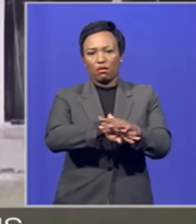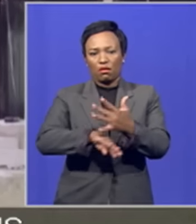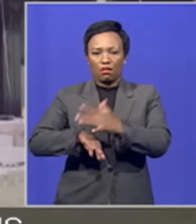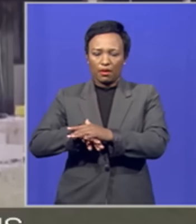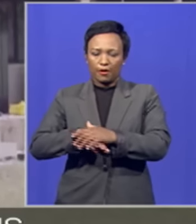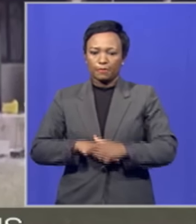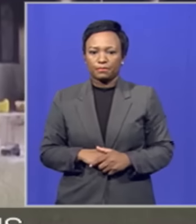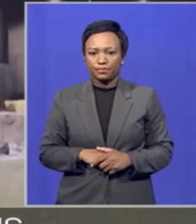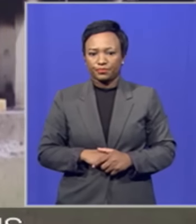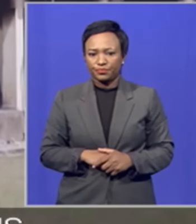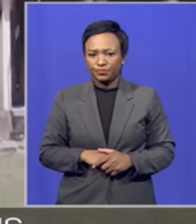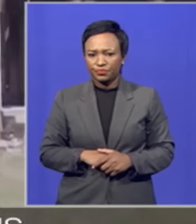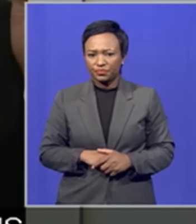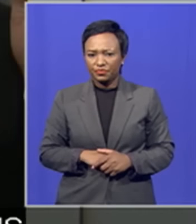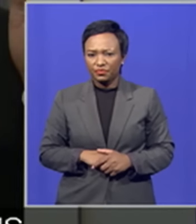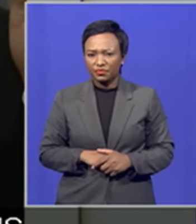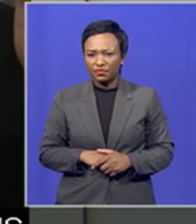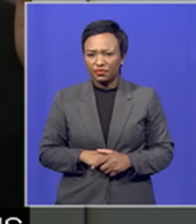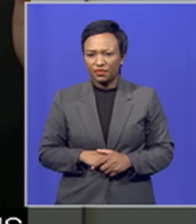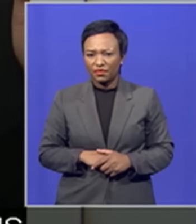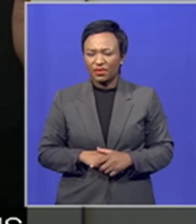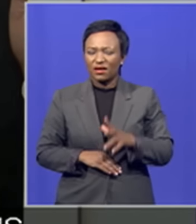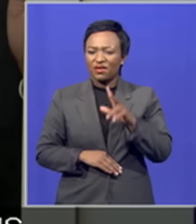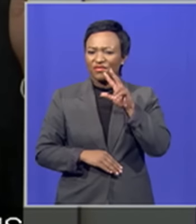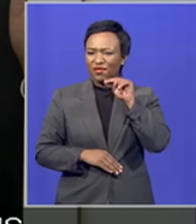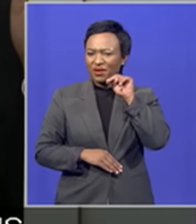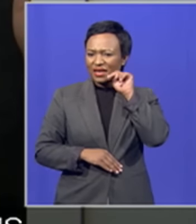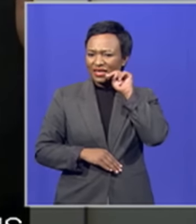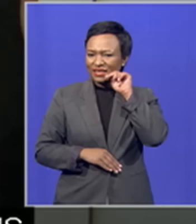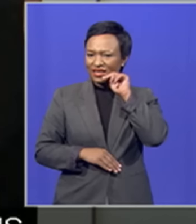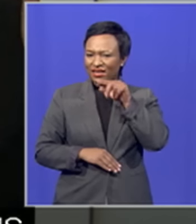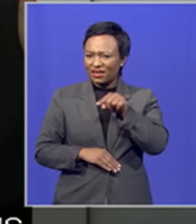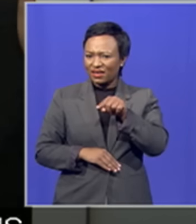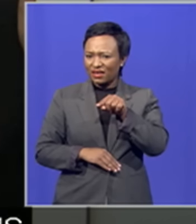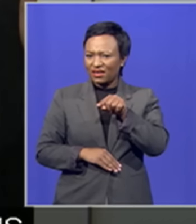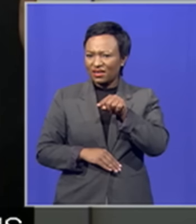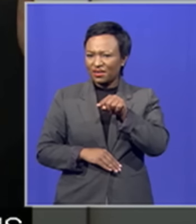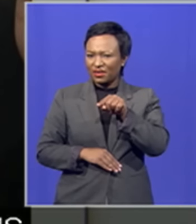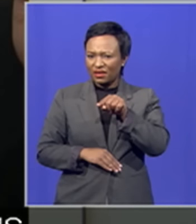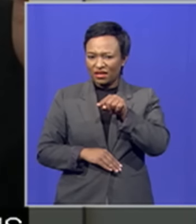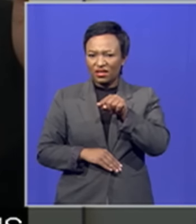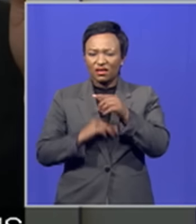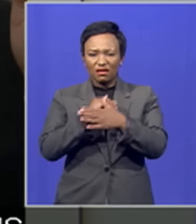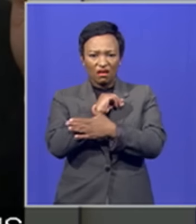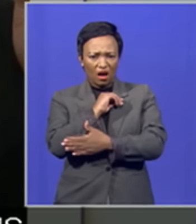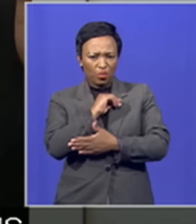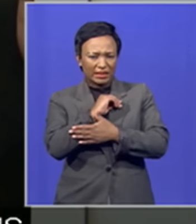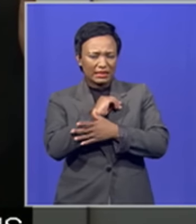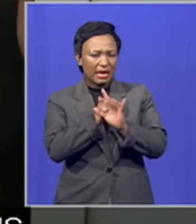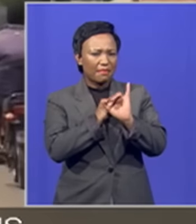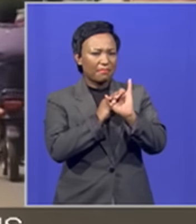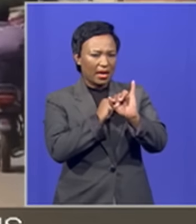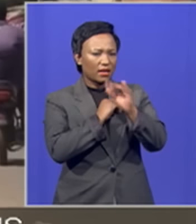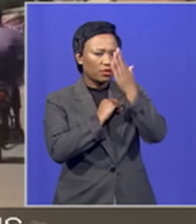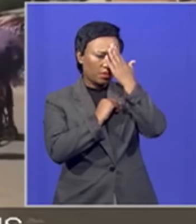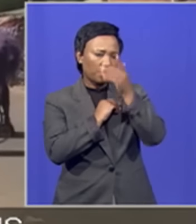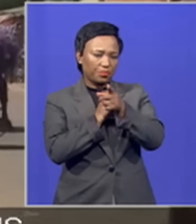numbers of Christians in Nigeria, and they have other countries very bad also. You know